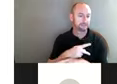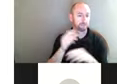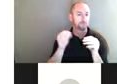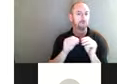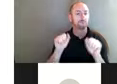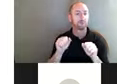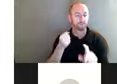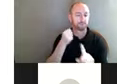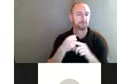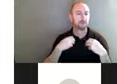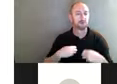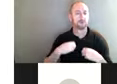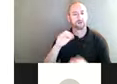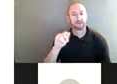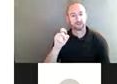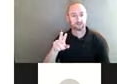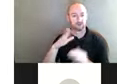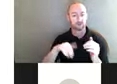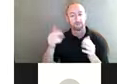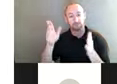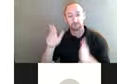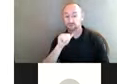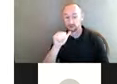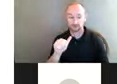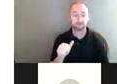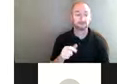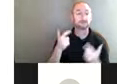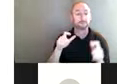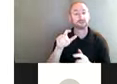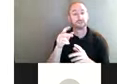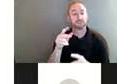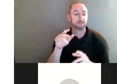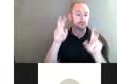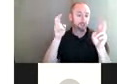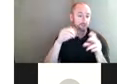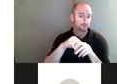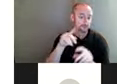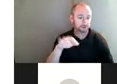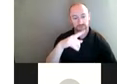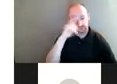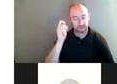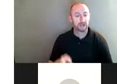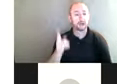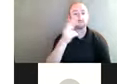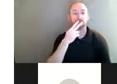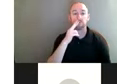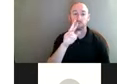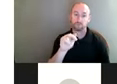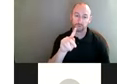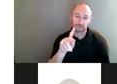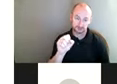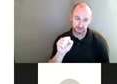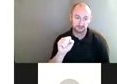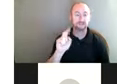of contracting lung cancer than somebody who doesn't. So it's a major issue in Kentucky because of our high smoking rates. And we also have the second highest